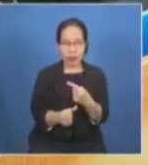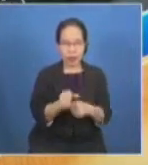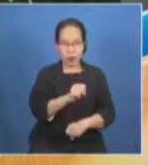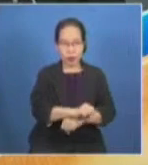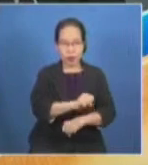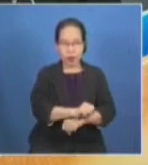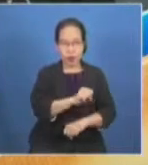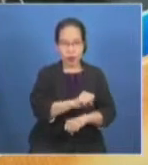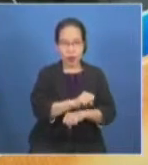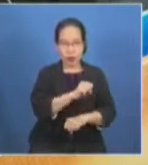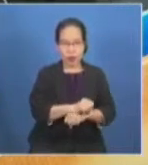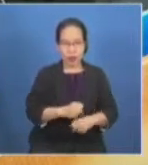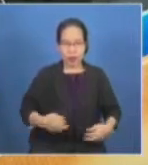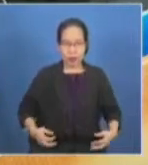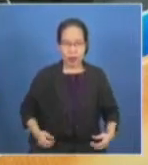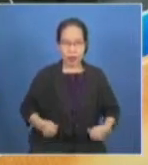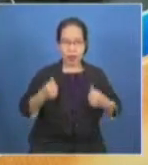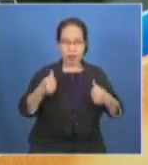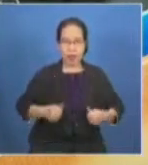the primary